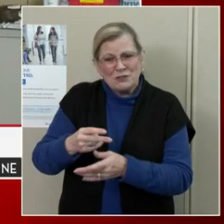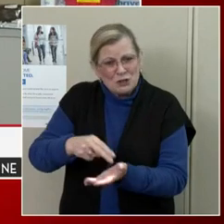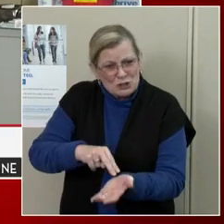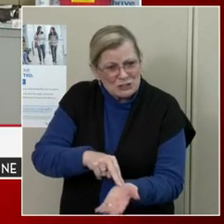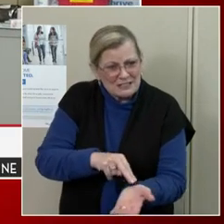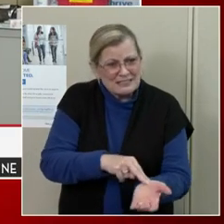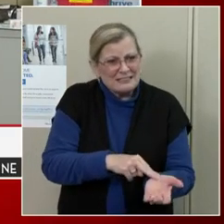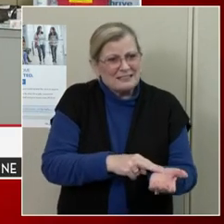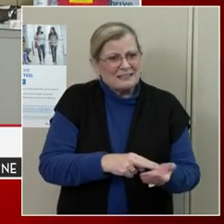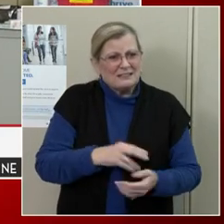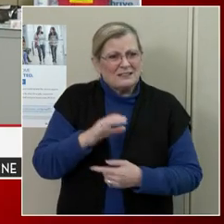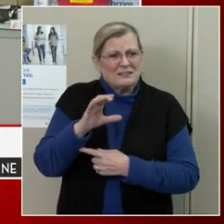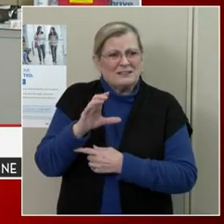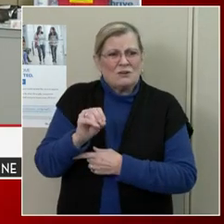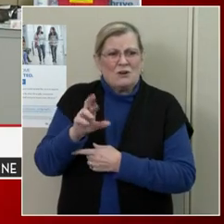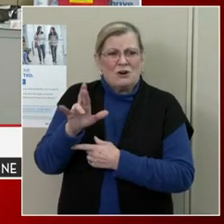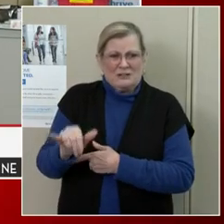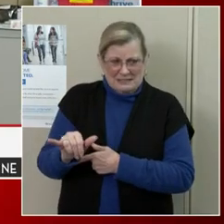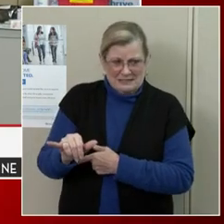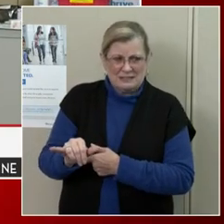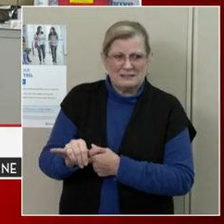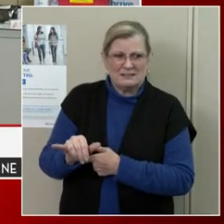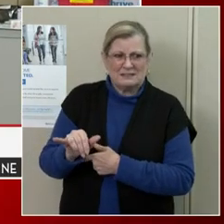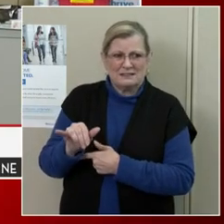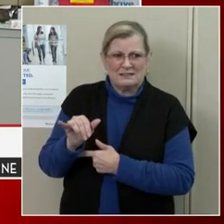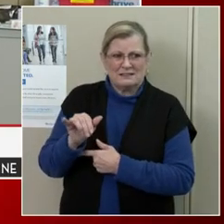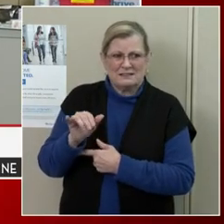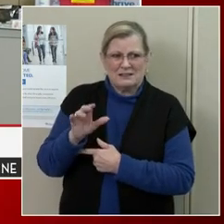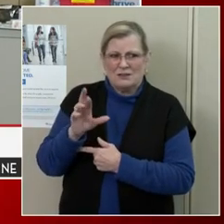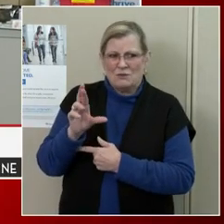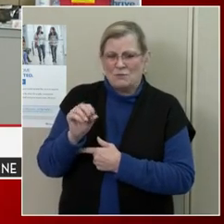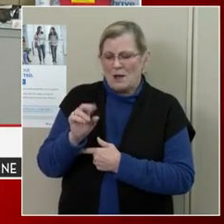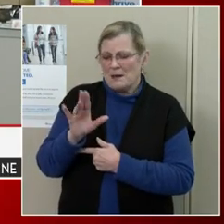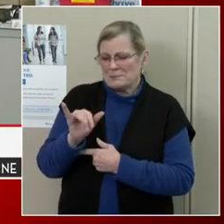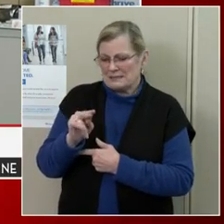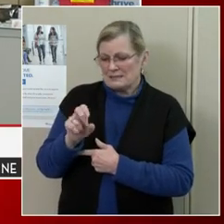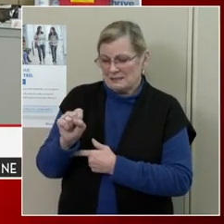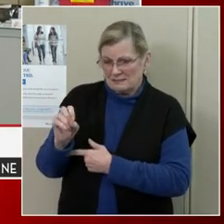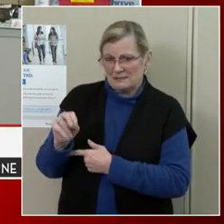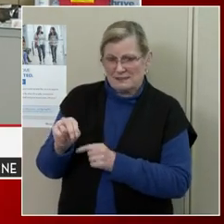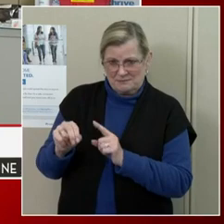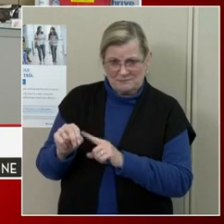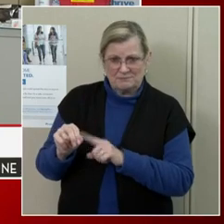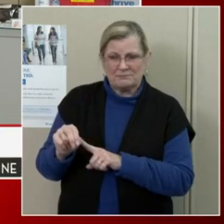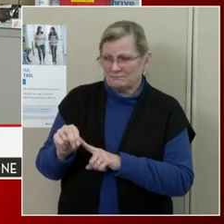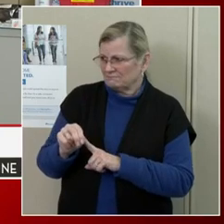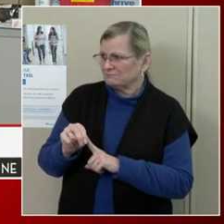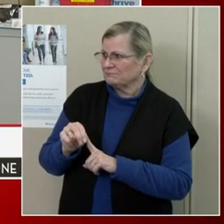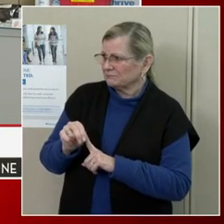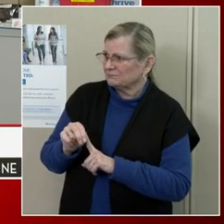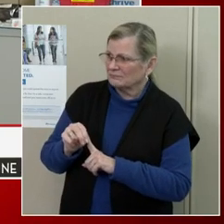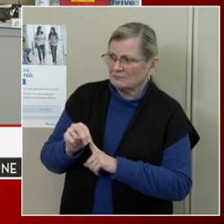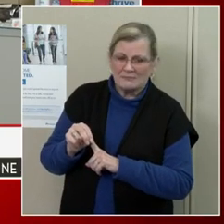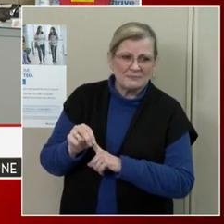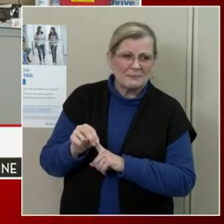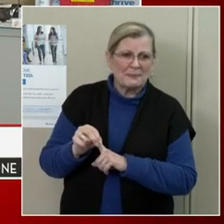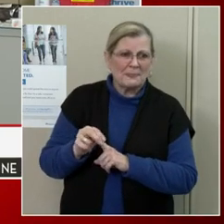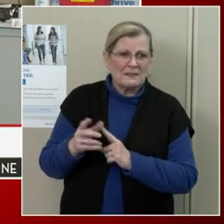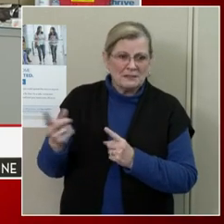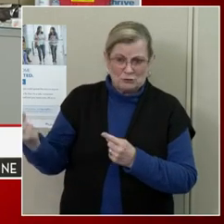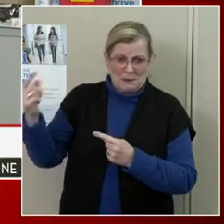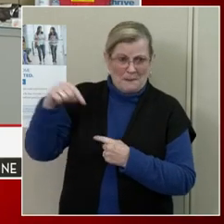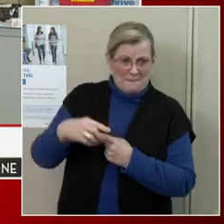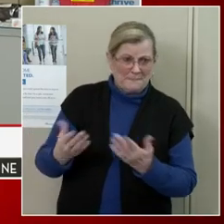in our advanced urgent care and now works for us in adult medicine upstairs and has come here to